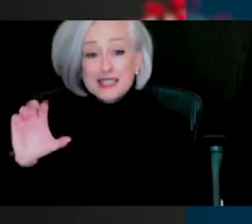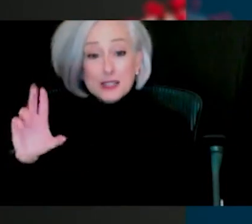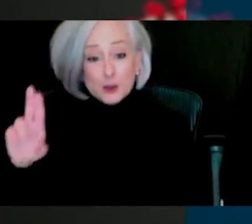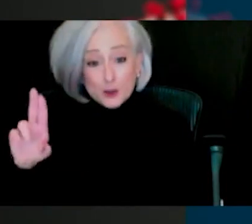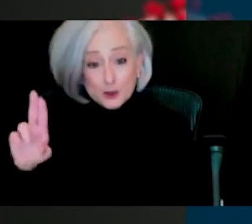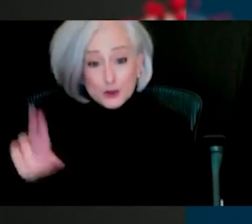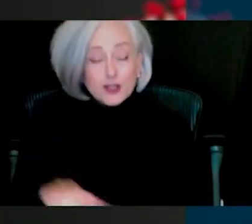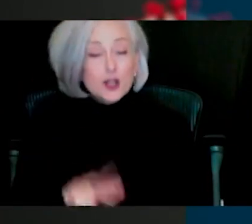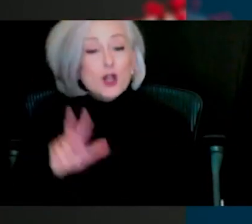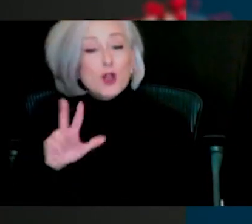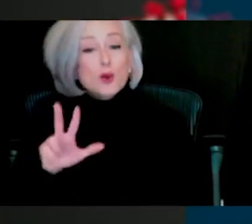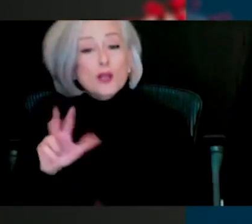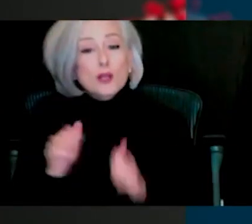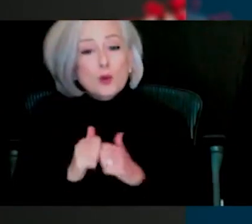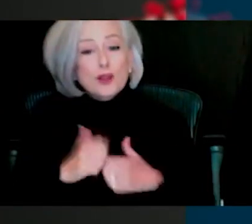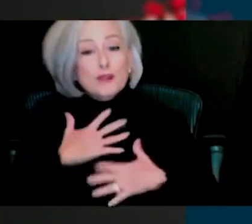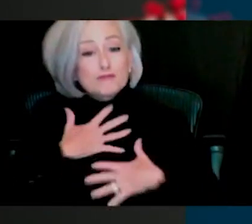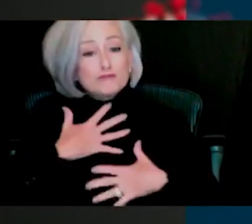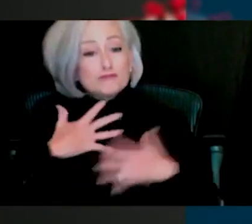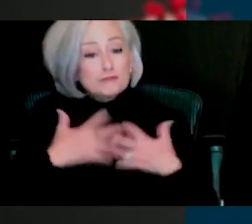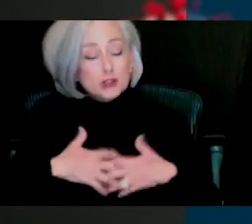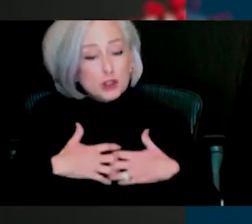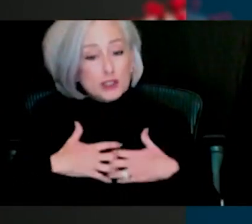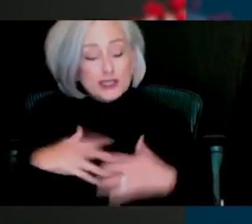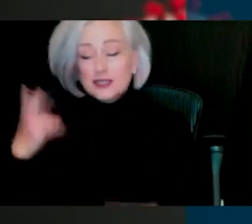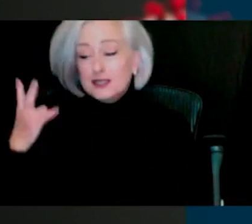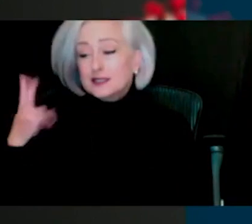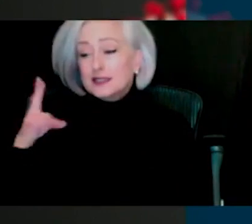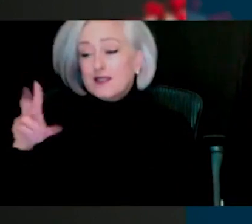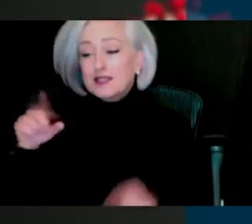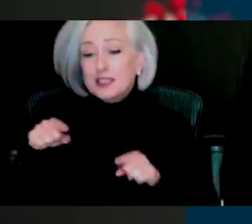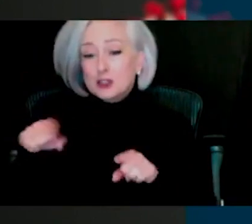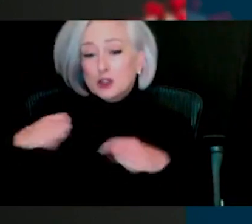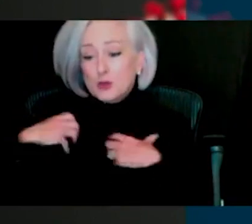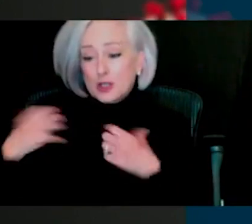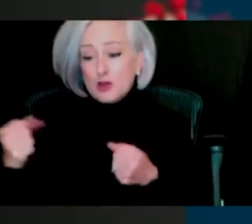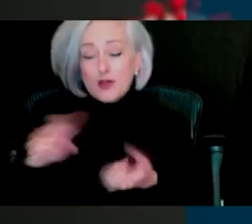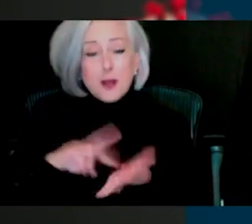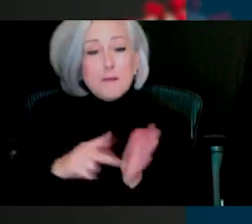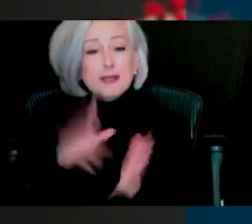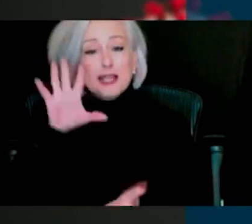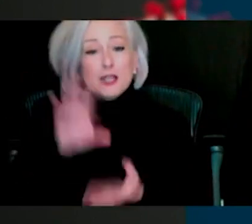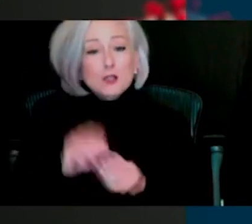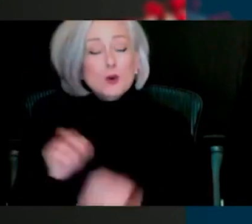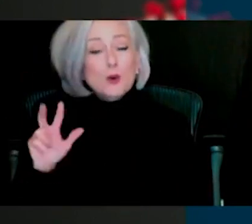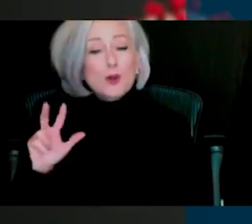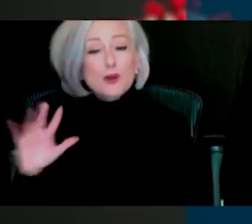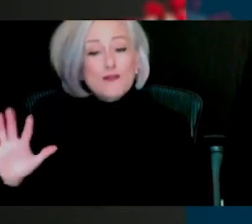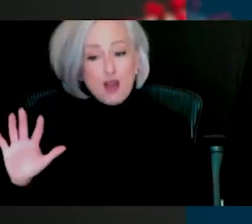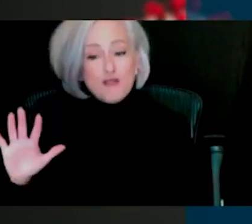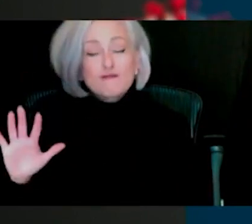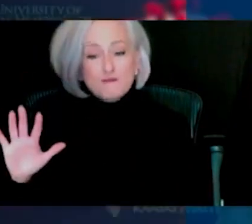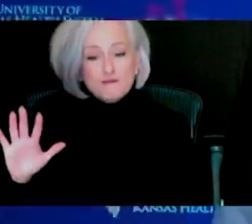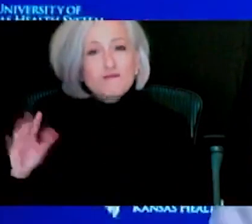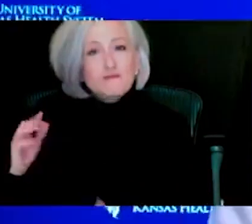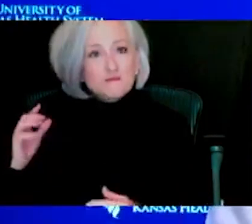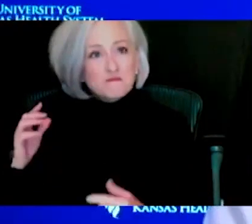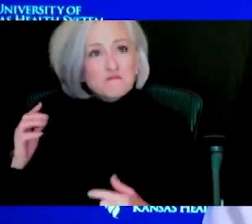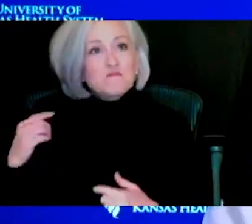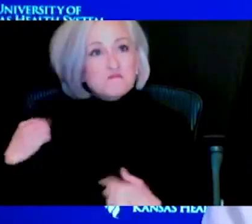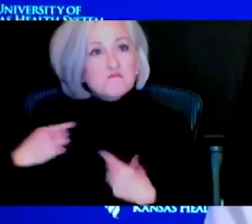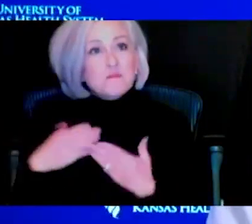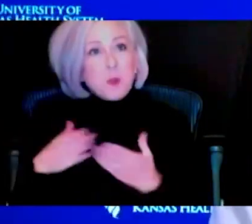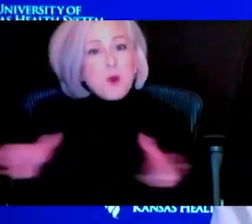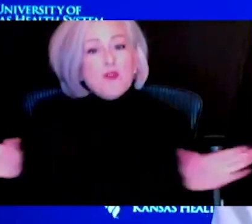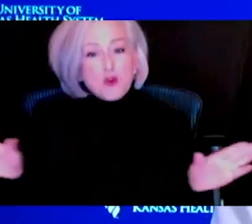We still have 17 in that recovery period, so a total of 35. Overall, we have been hanging in that mid-35 range for